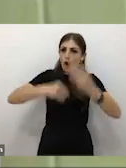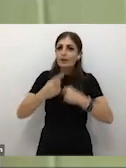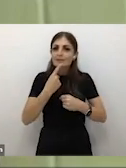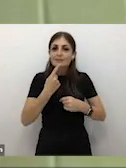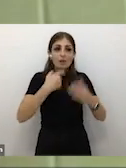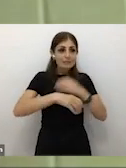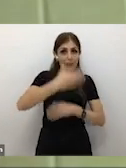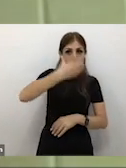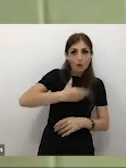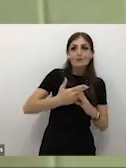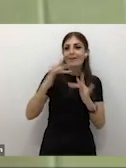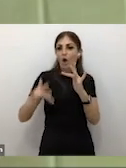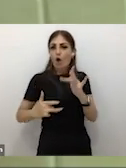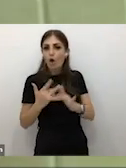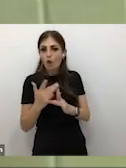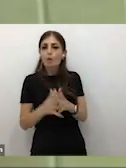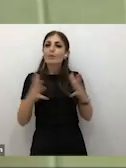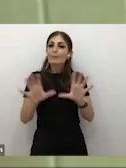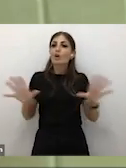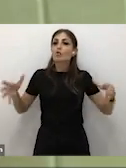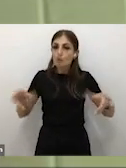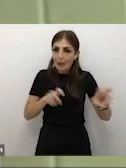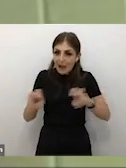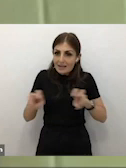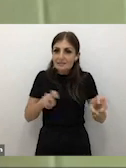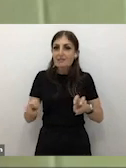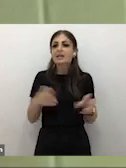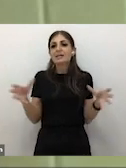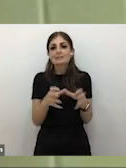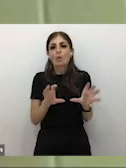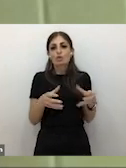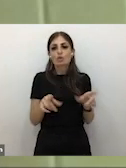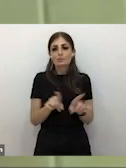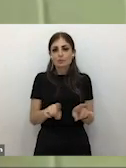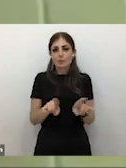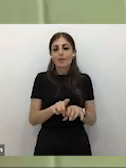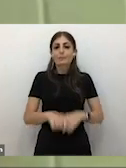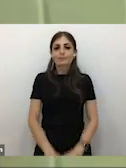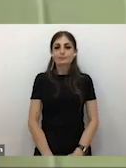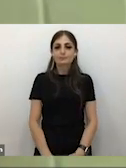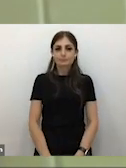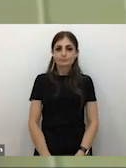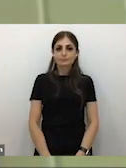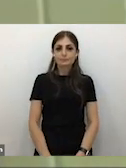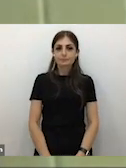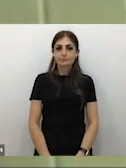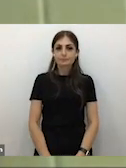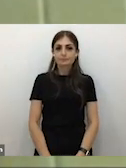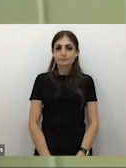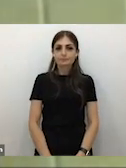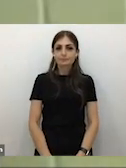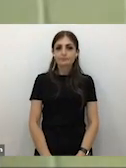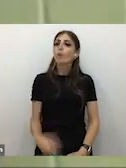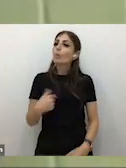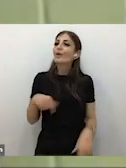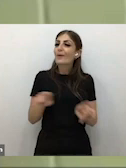online activities, with some of the larger group activities, and with some of the smaller peer-to-peer coaching sessions. We also try to